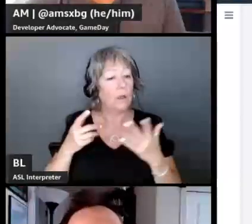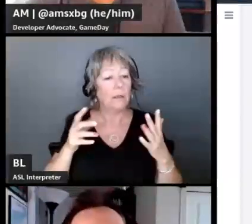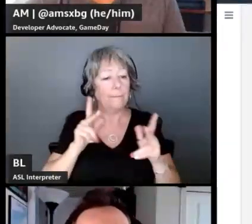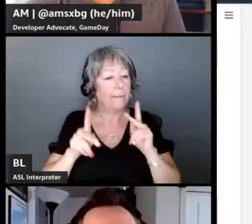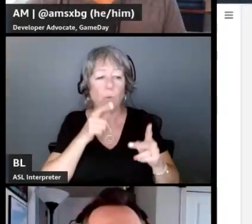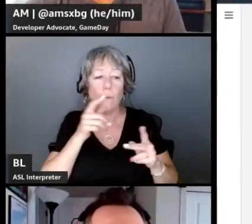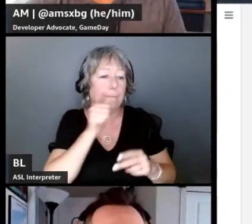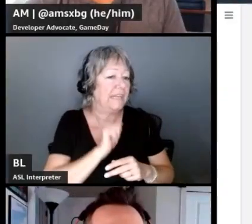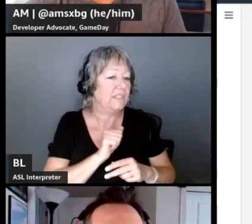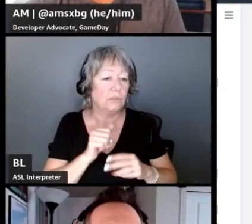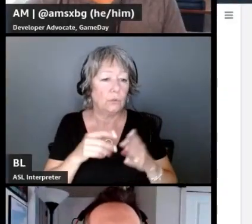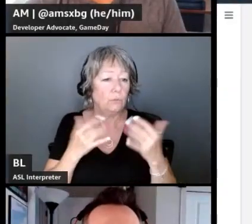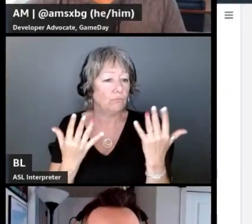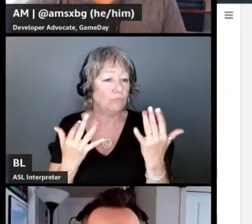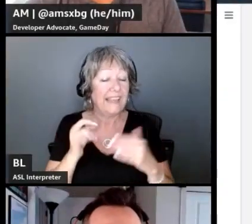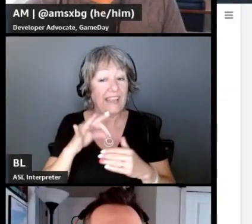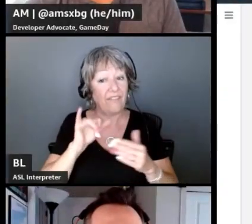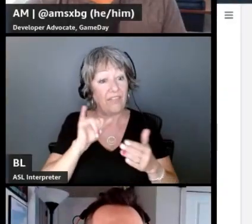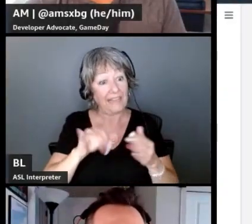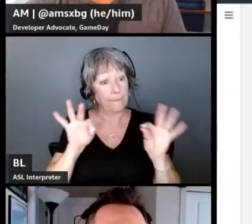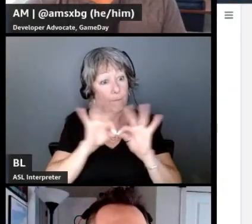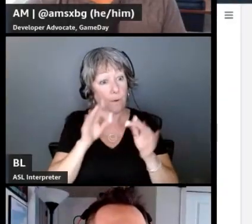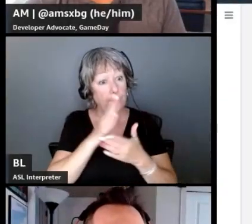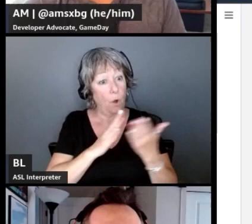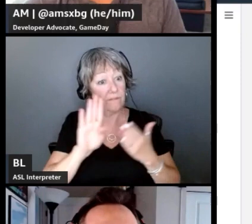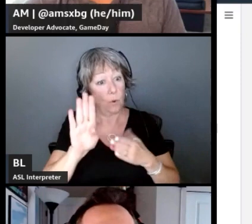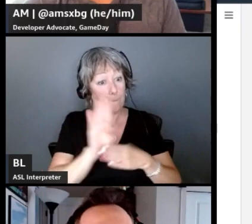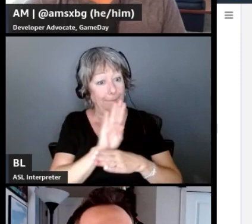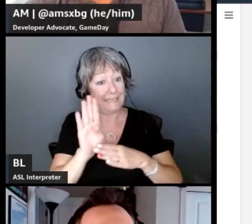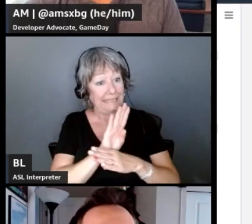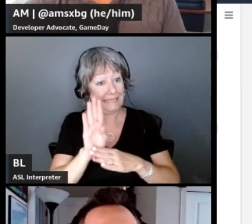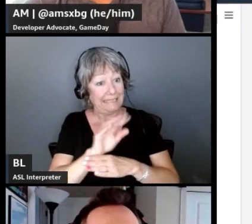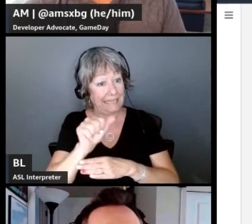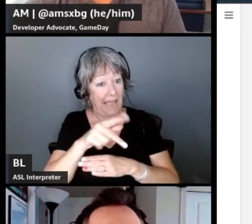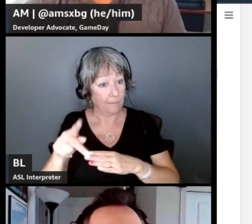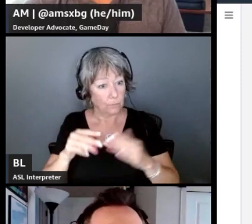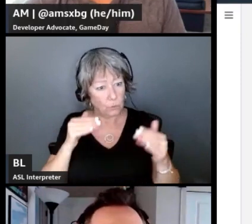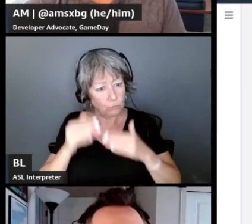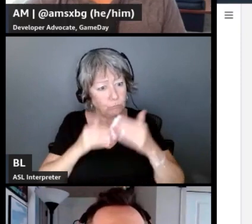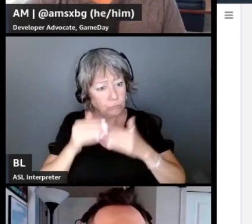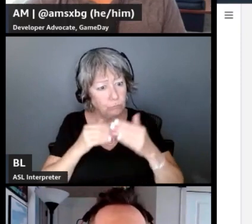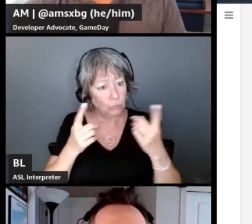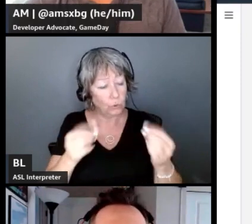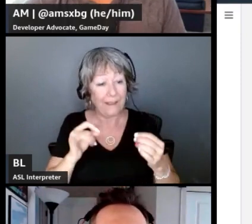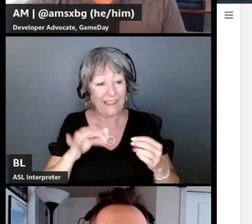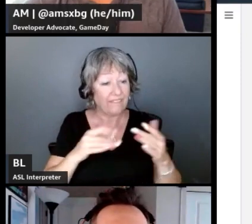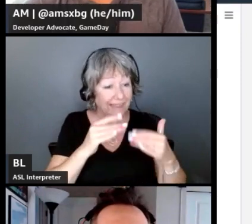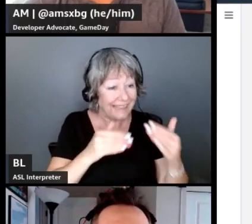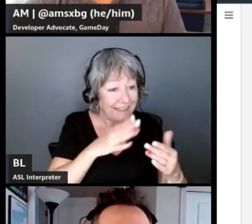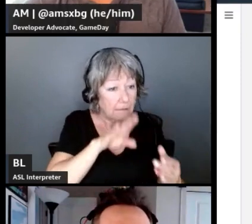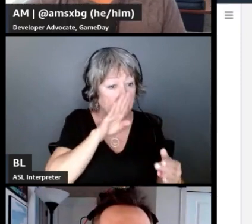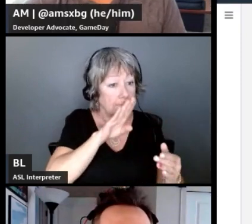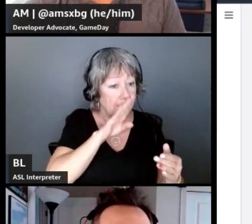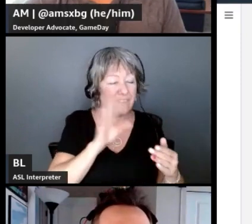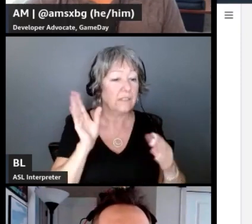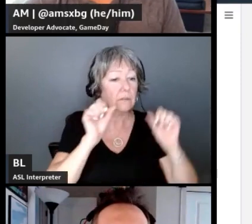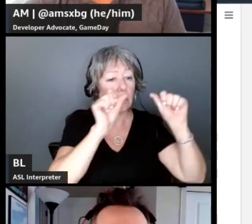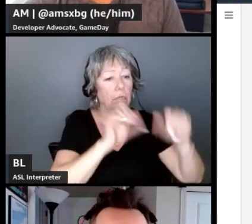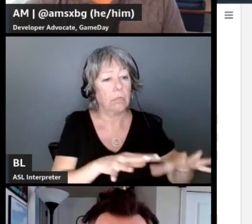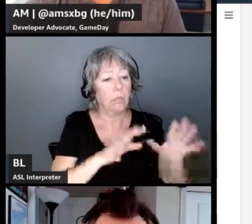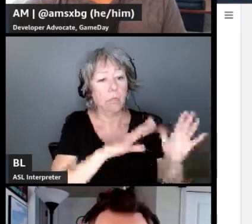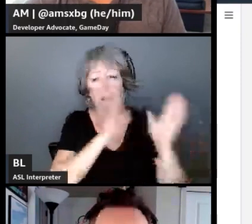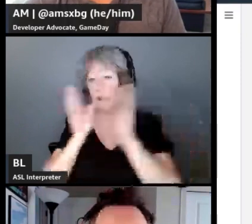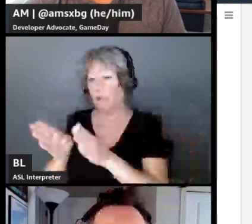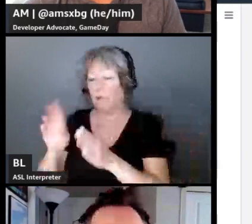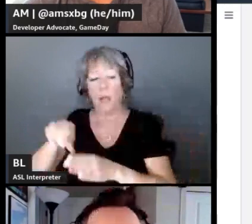center of your business application and people are not getting the results that they want, they'll move away. They'll go to another website and start searching for the product that they want to buy